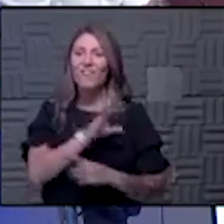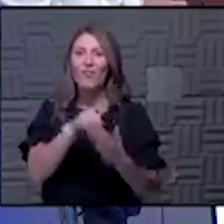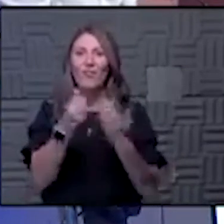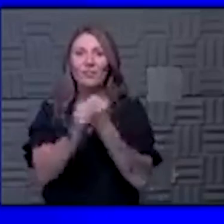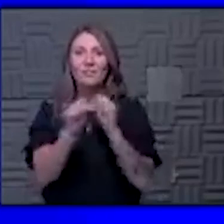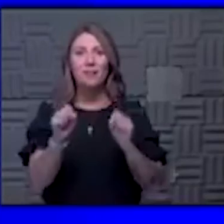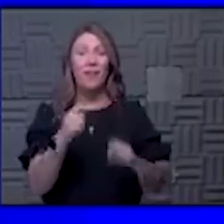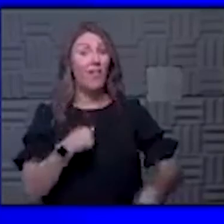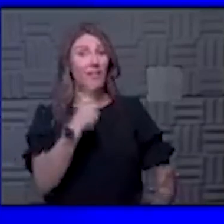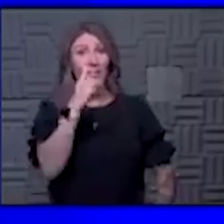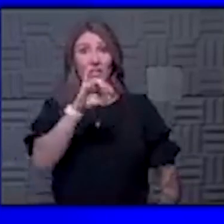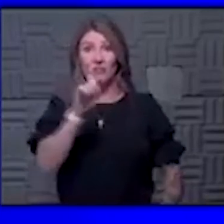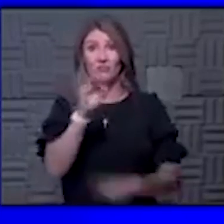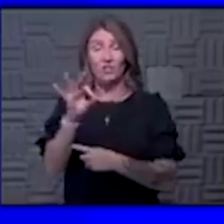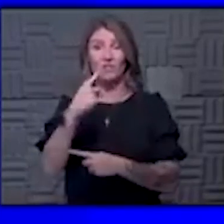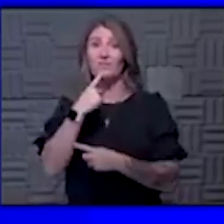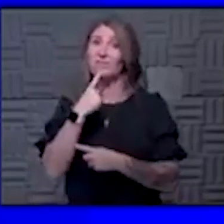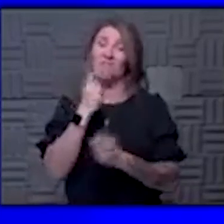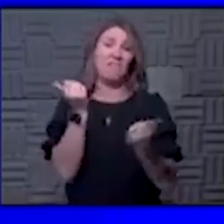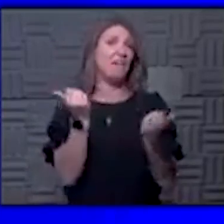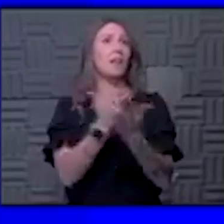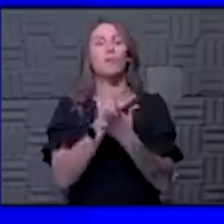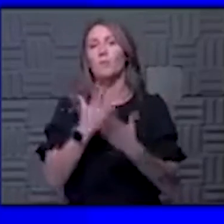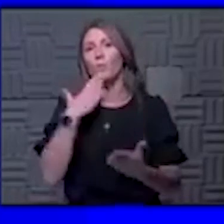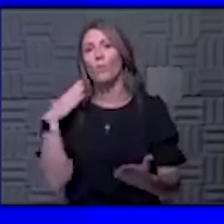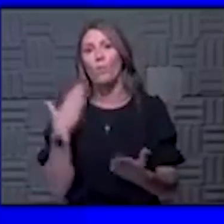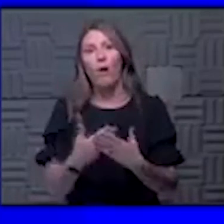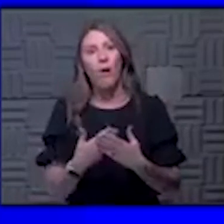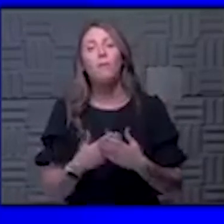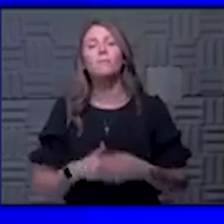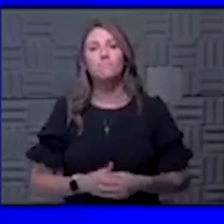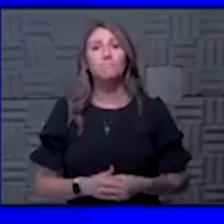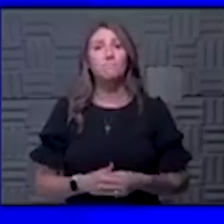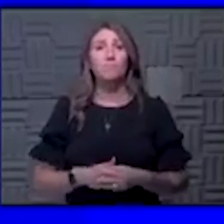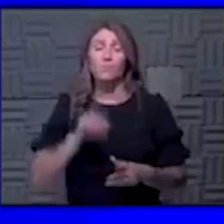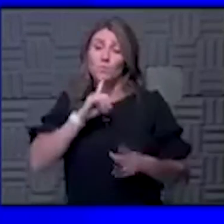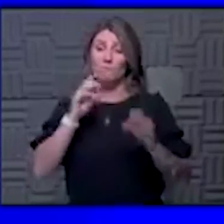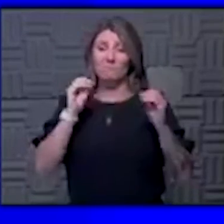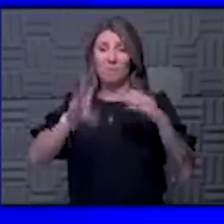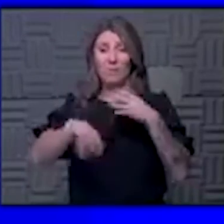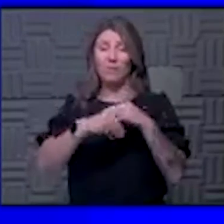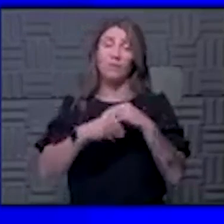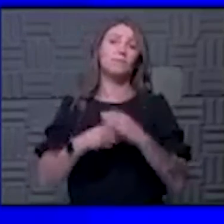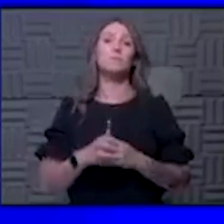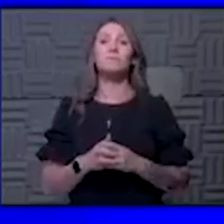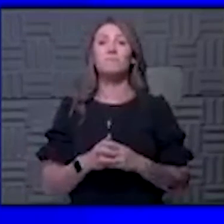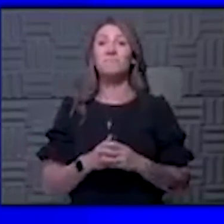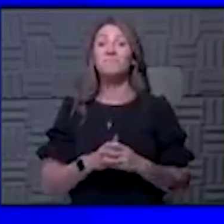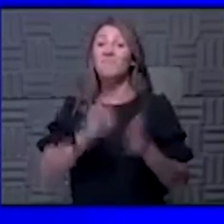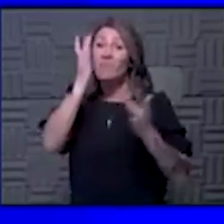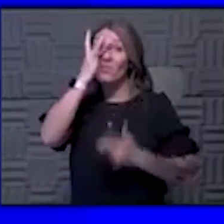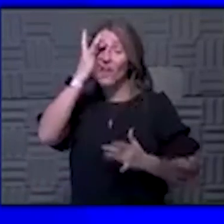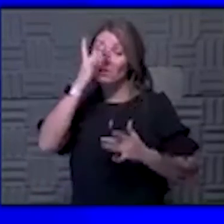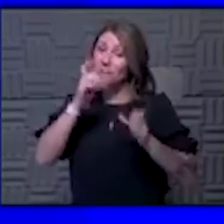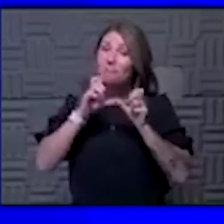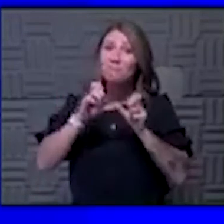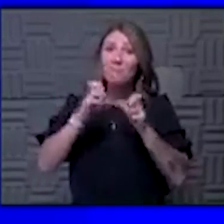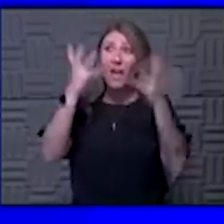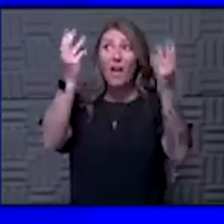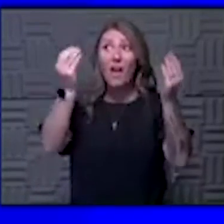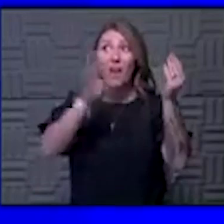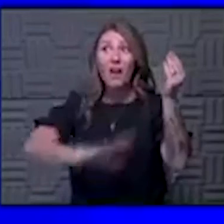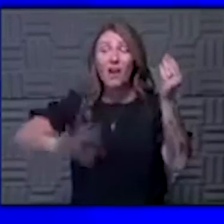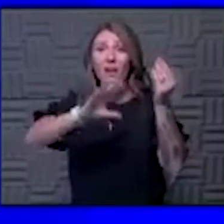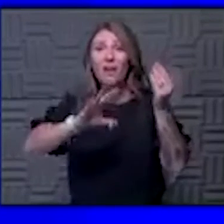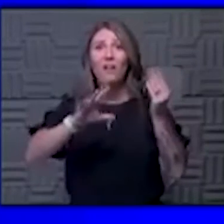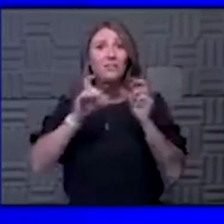I think Jeff said everything very well. Really nothing to add. You know, the virus continues to be out there. We continue to do all the